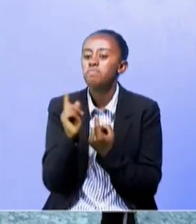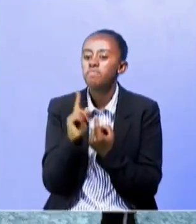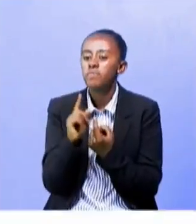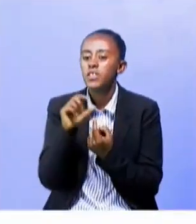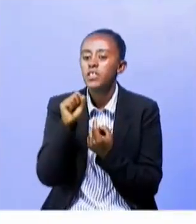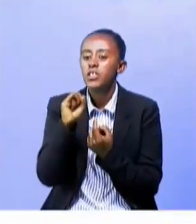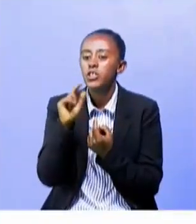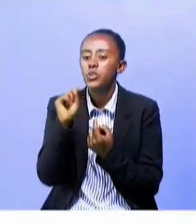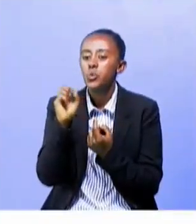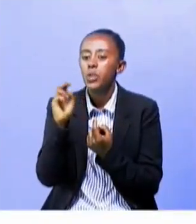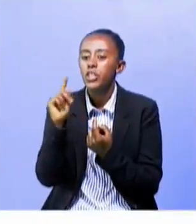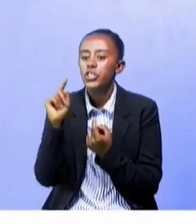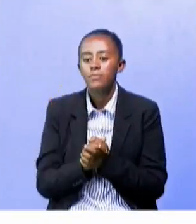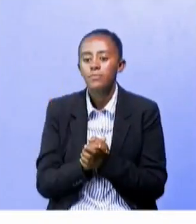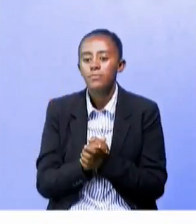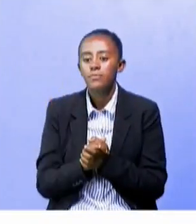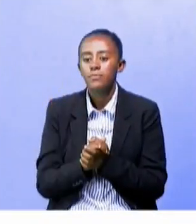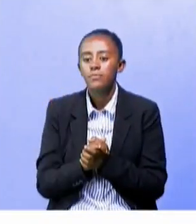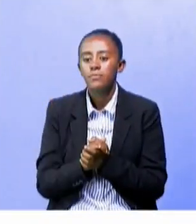Good.